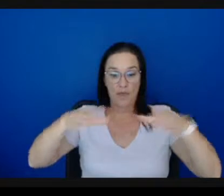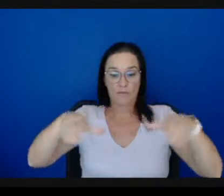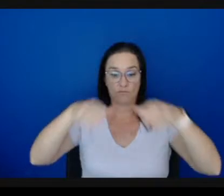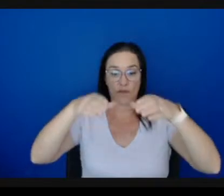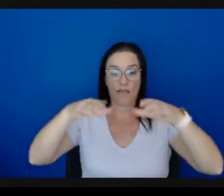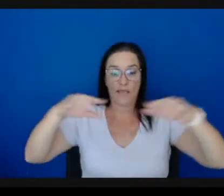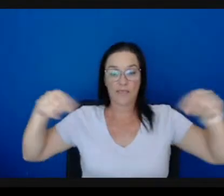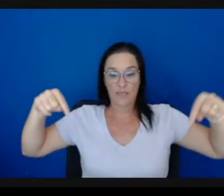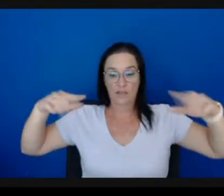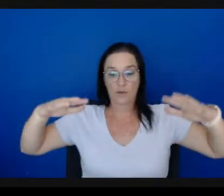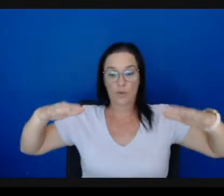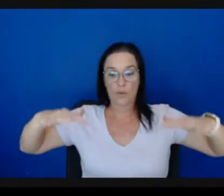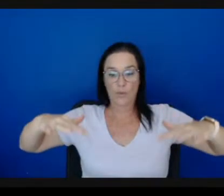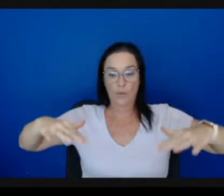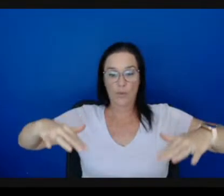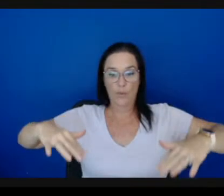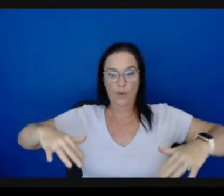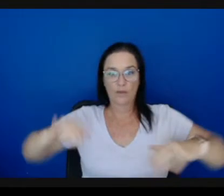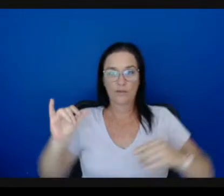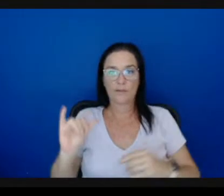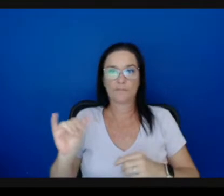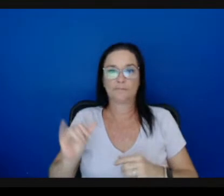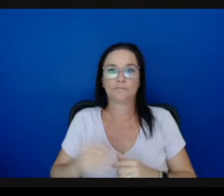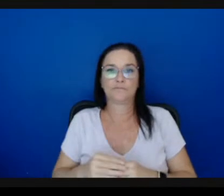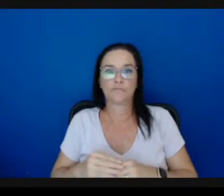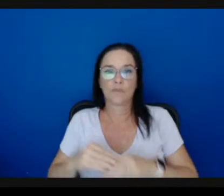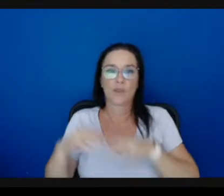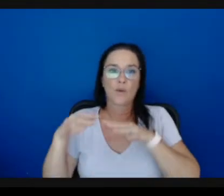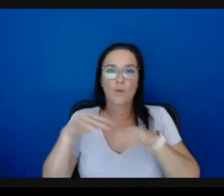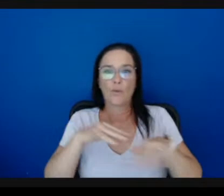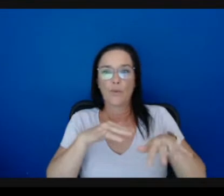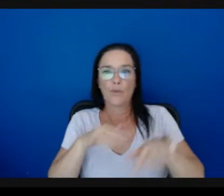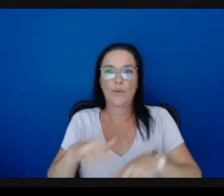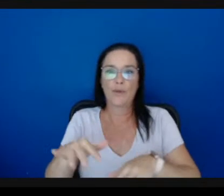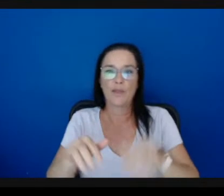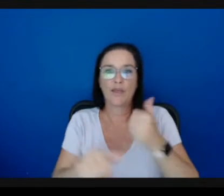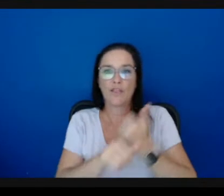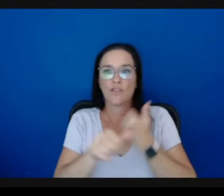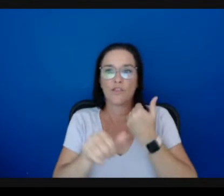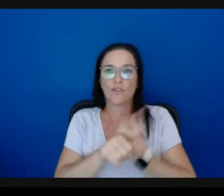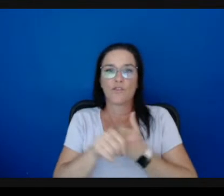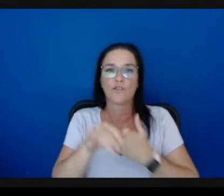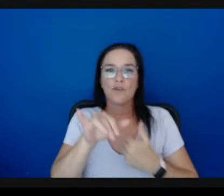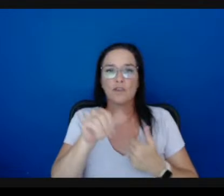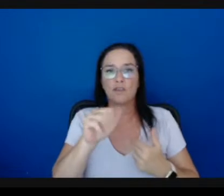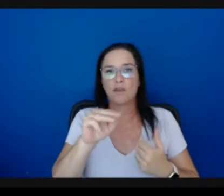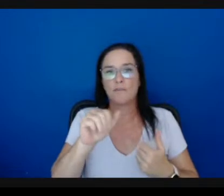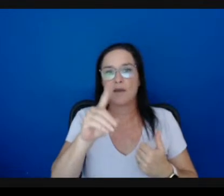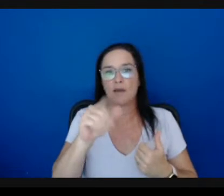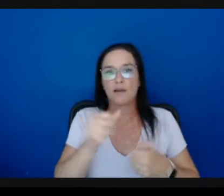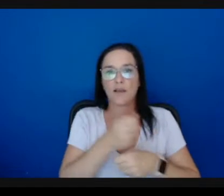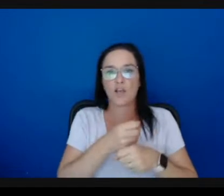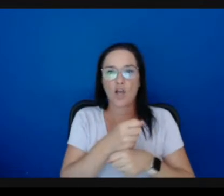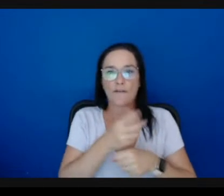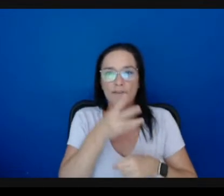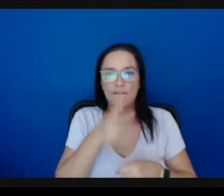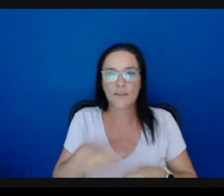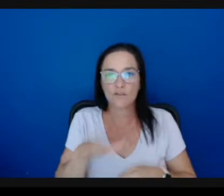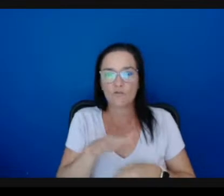The flow kept going down, threatened coffee fields of Yamada, more bulldozers, more